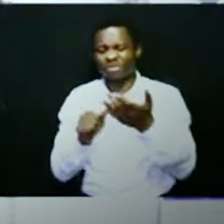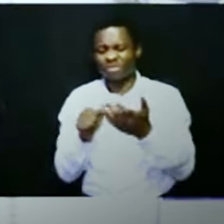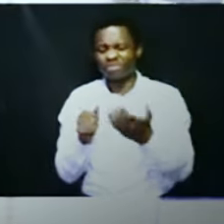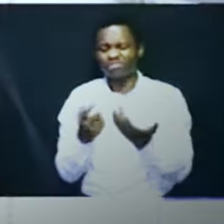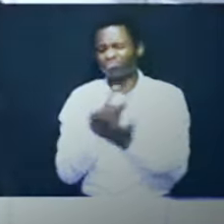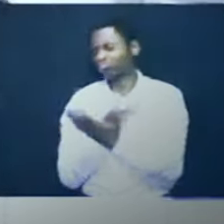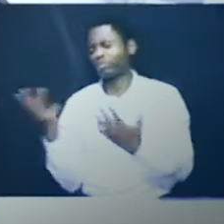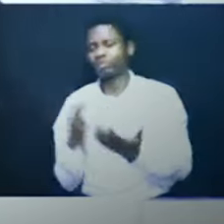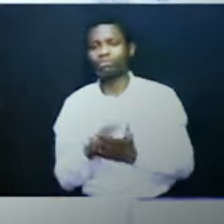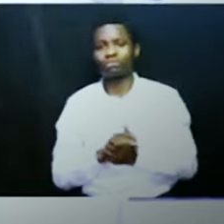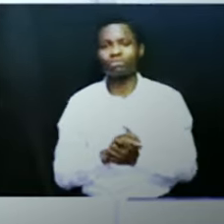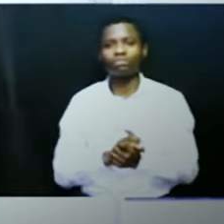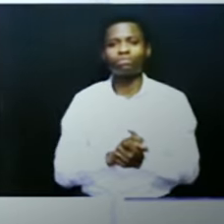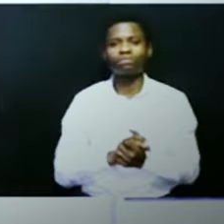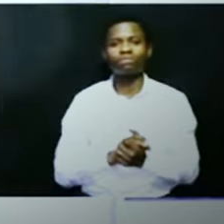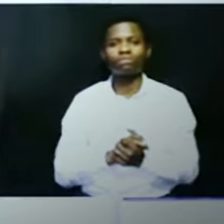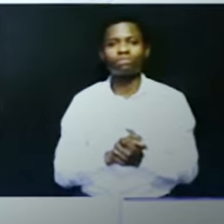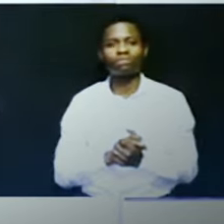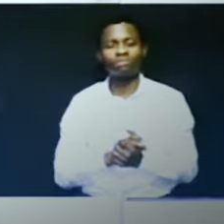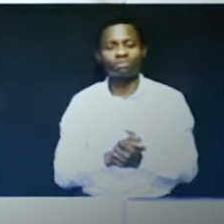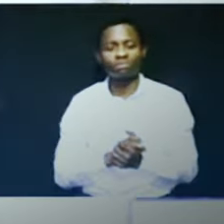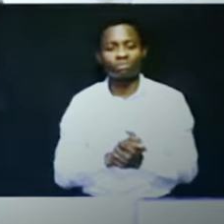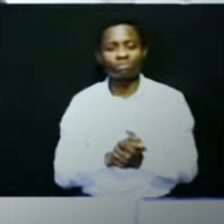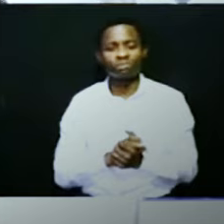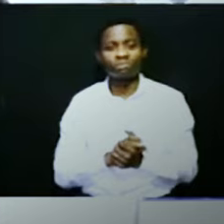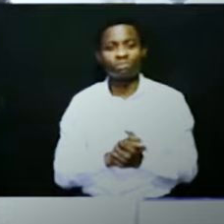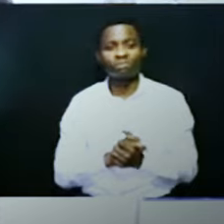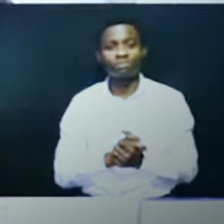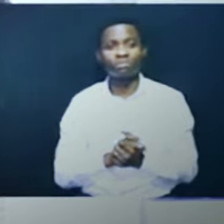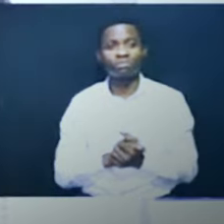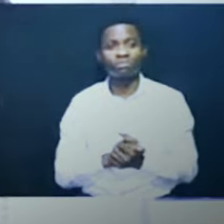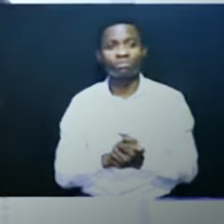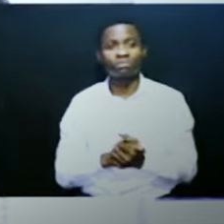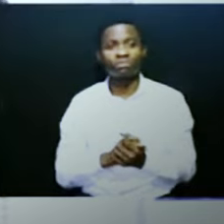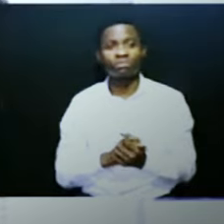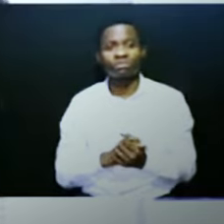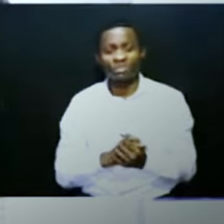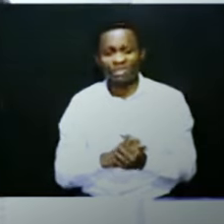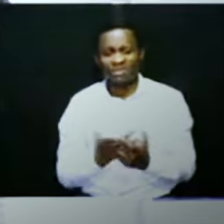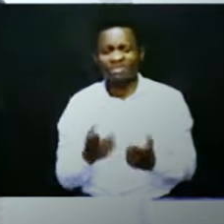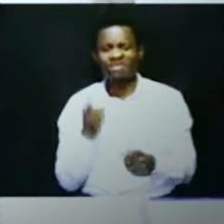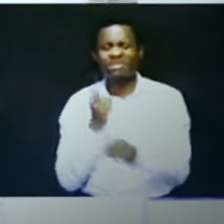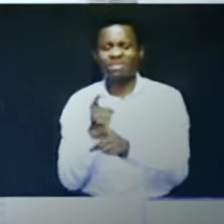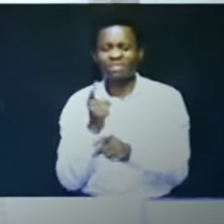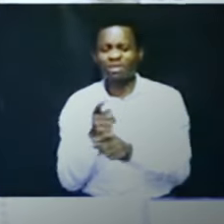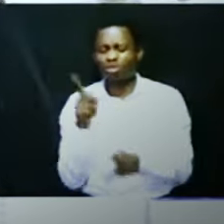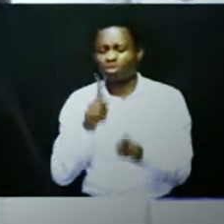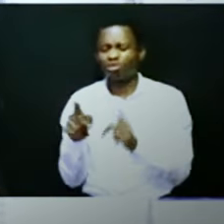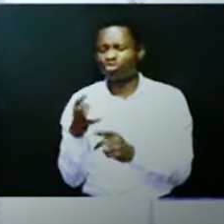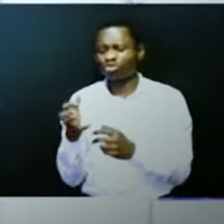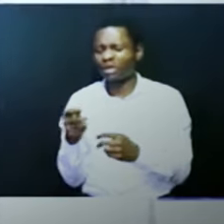It is a deliberate deception intended to create some impression.